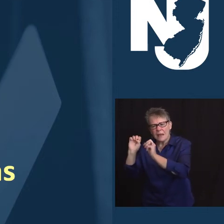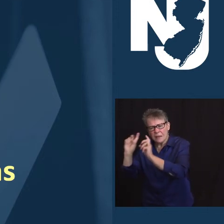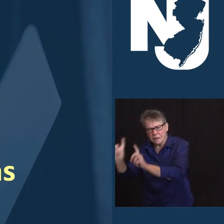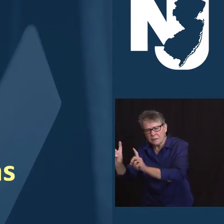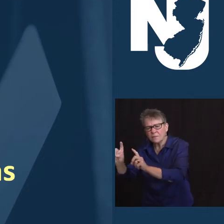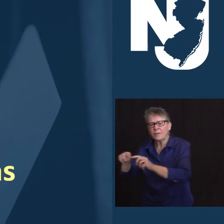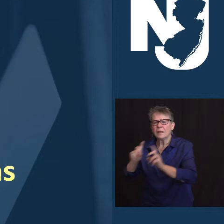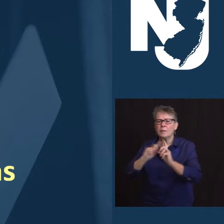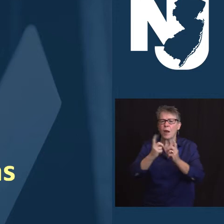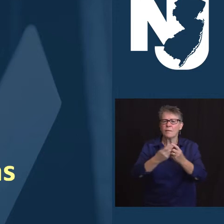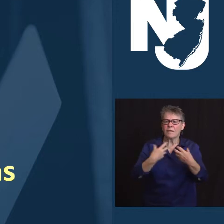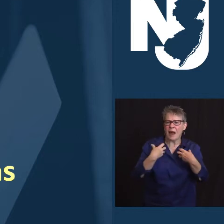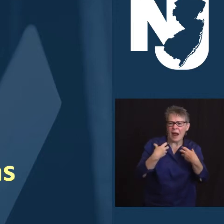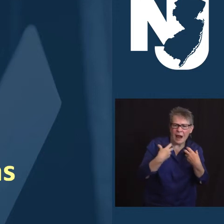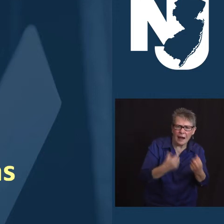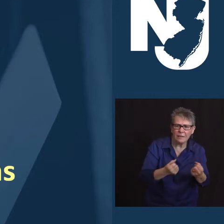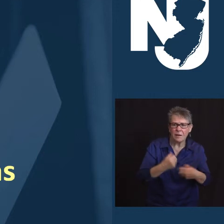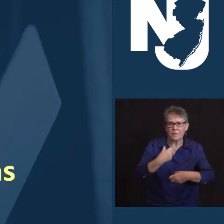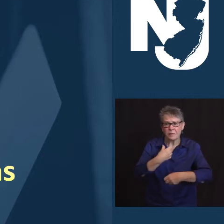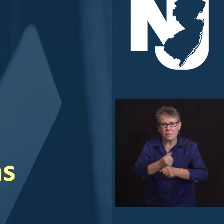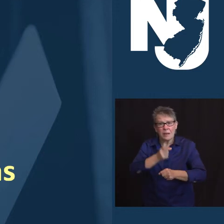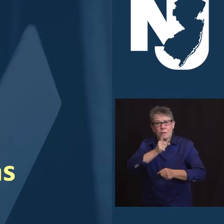district educational communities.